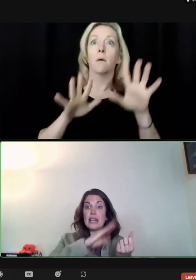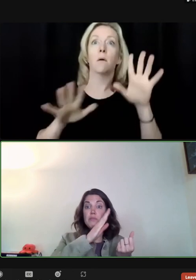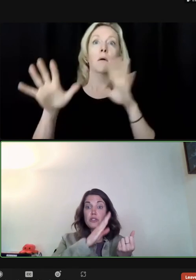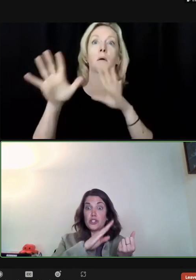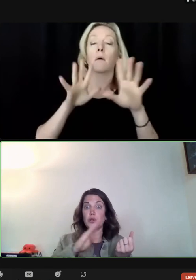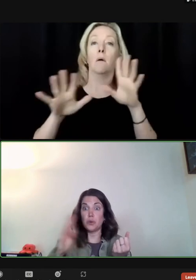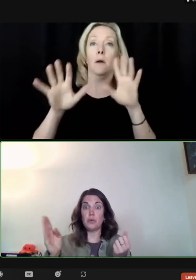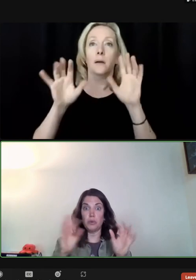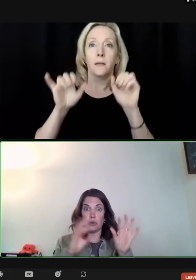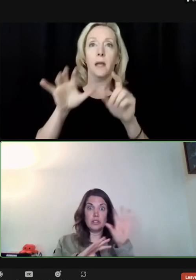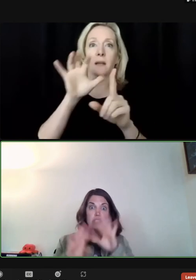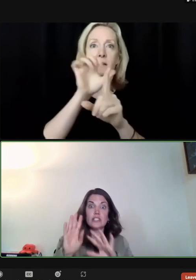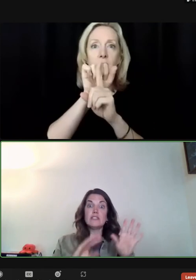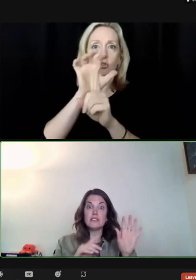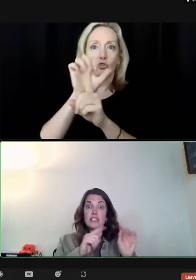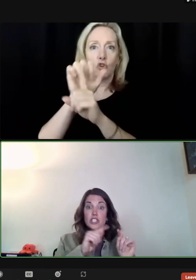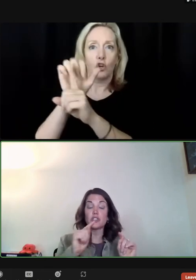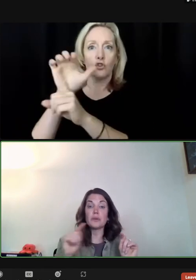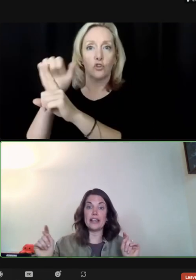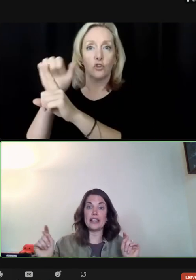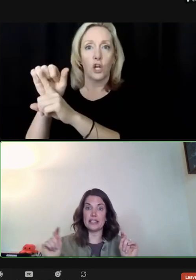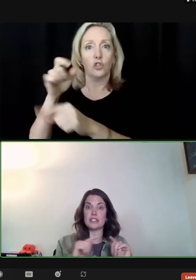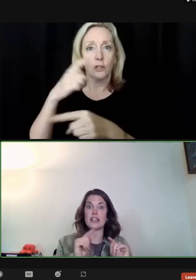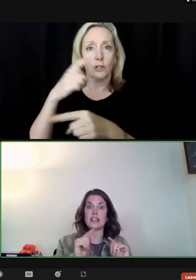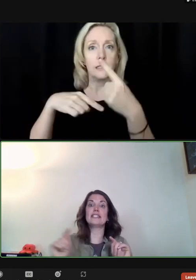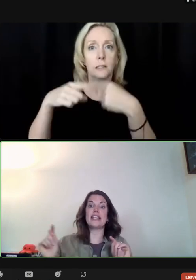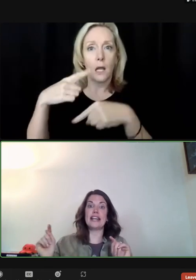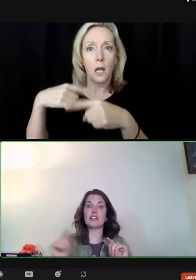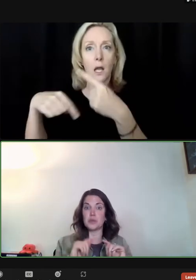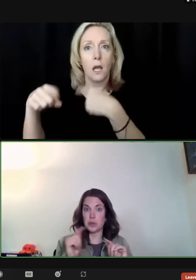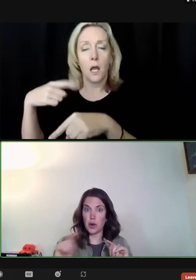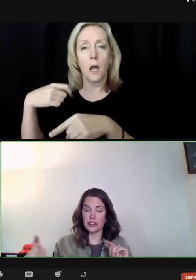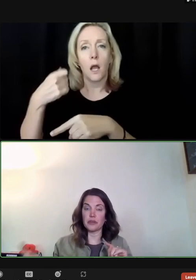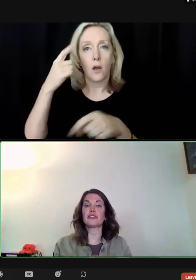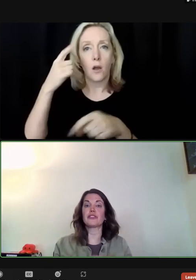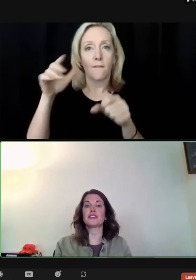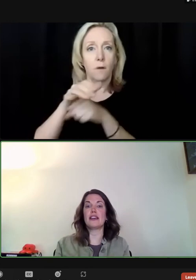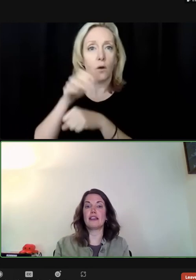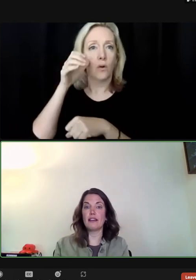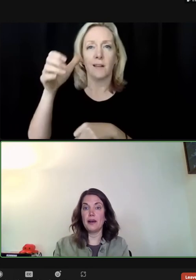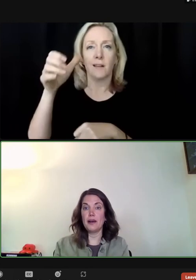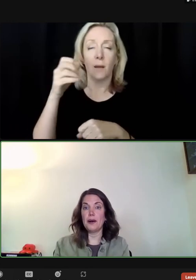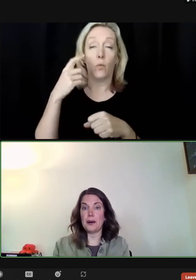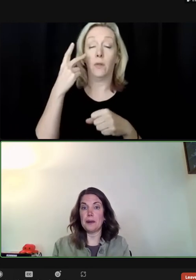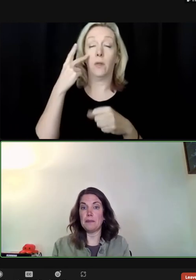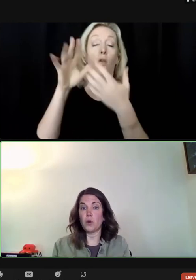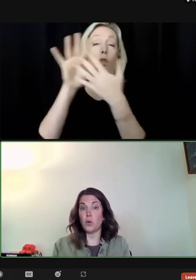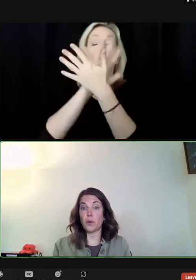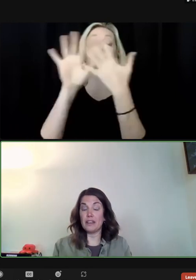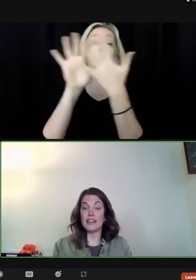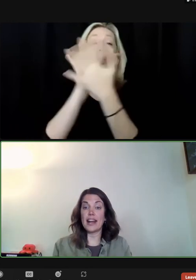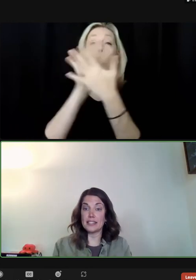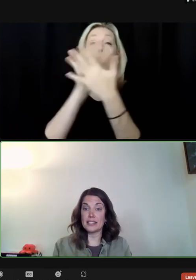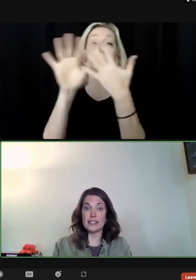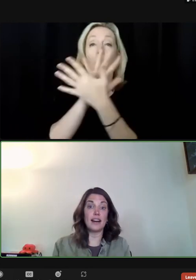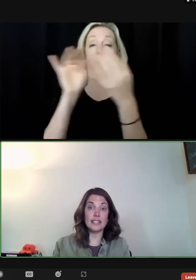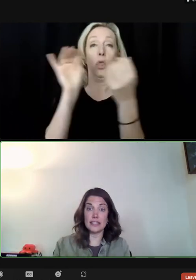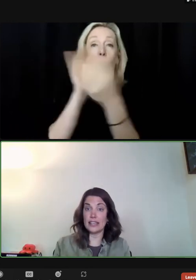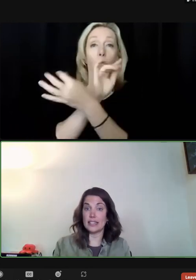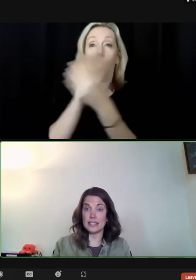language, are they able to discriminate the different signs and actually what they're seeing? Or